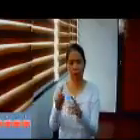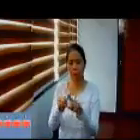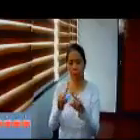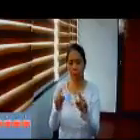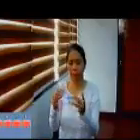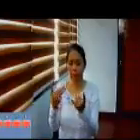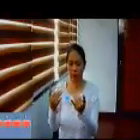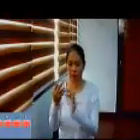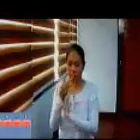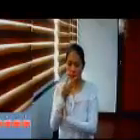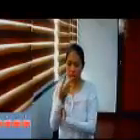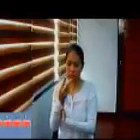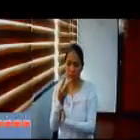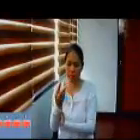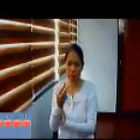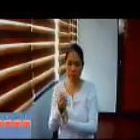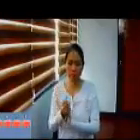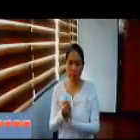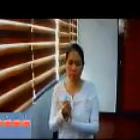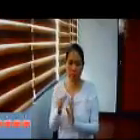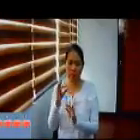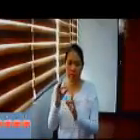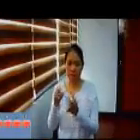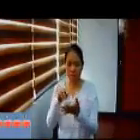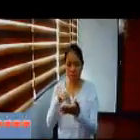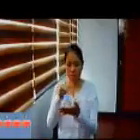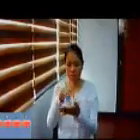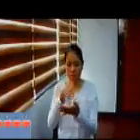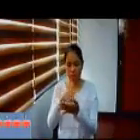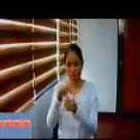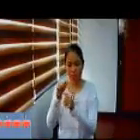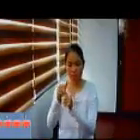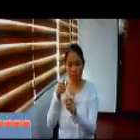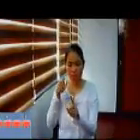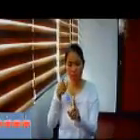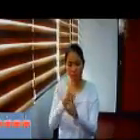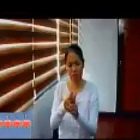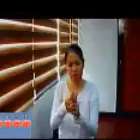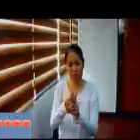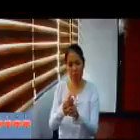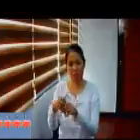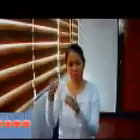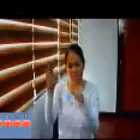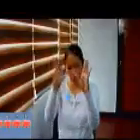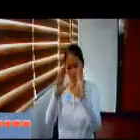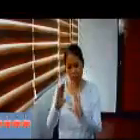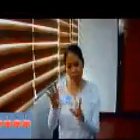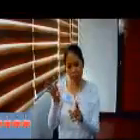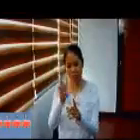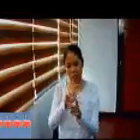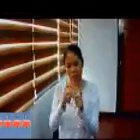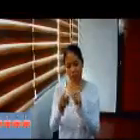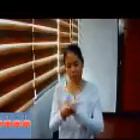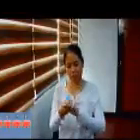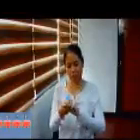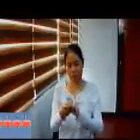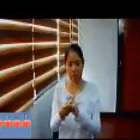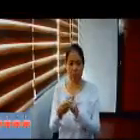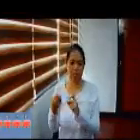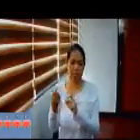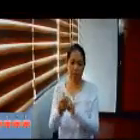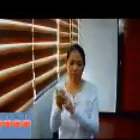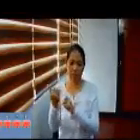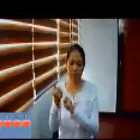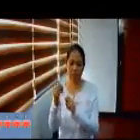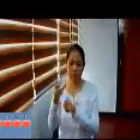see, if you study the impacts of climate change, not just in the Philippines, but from on those other countries that are affected by